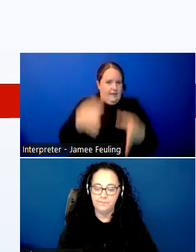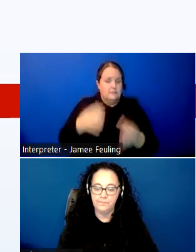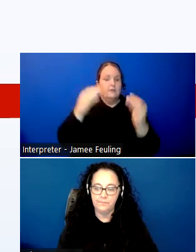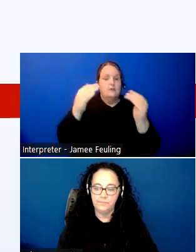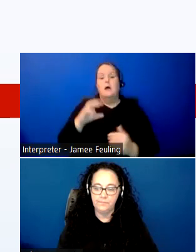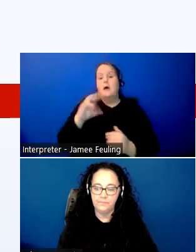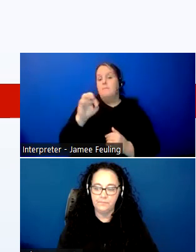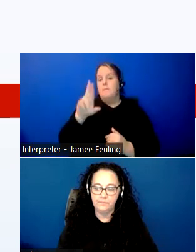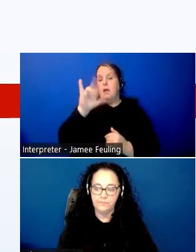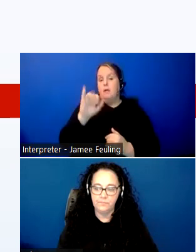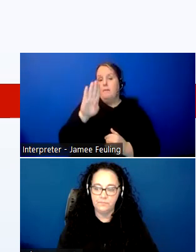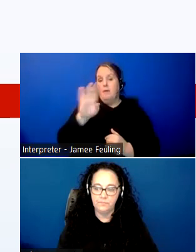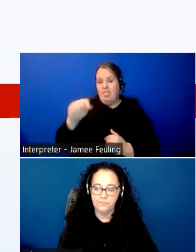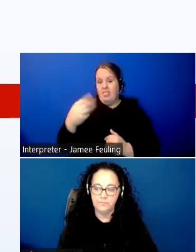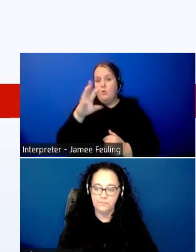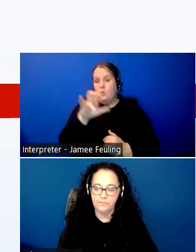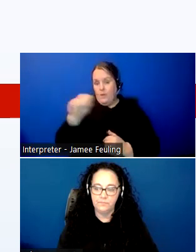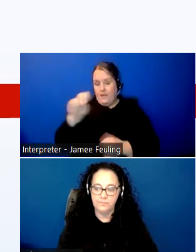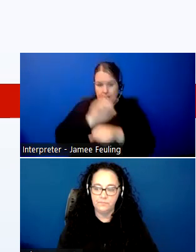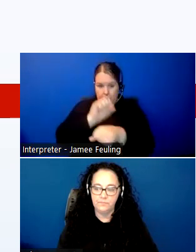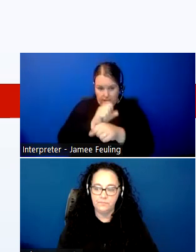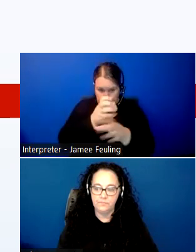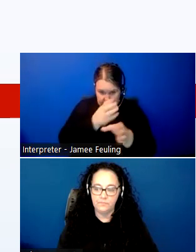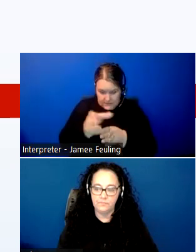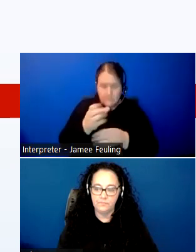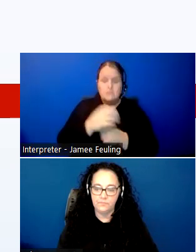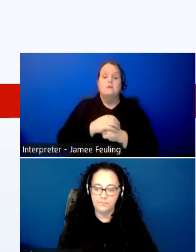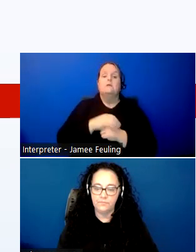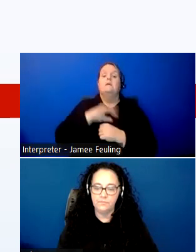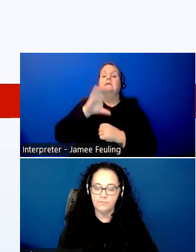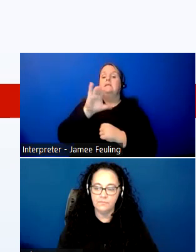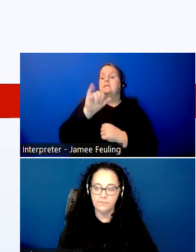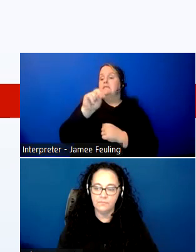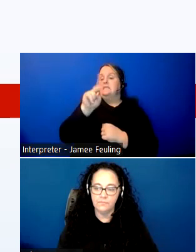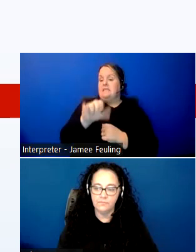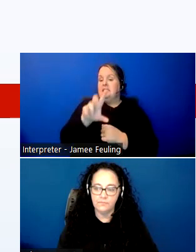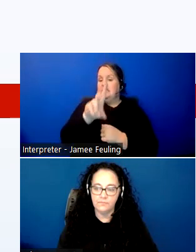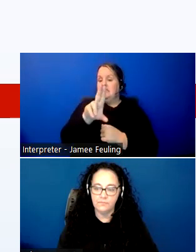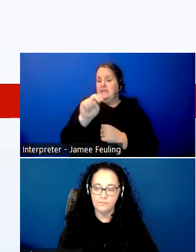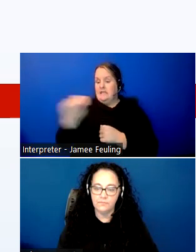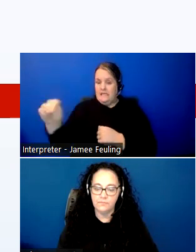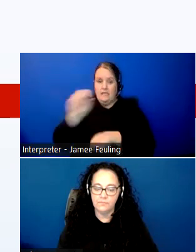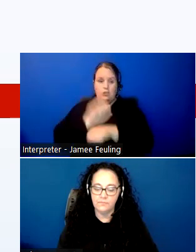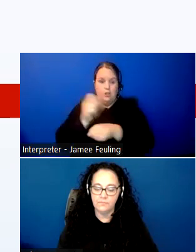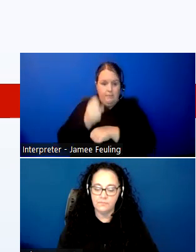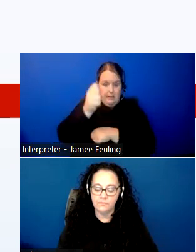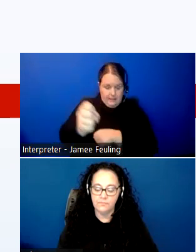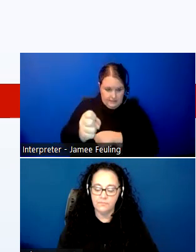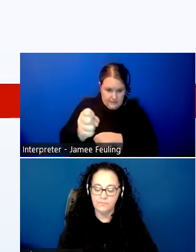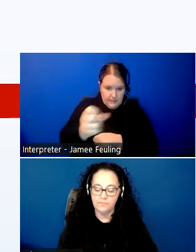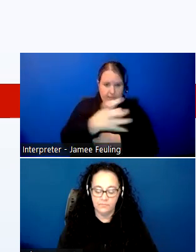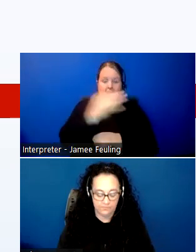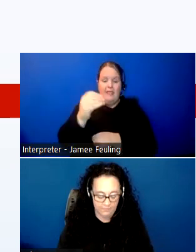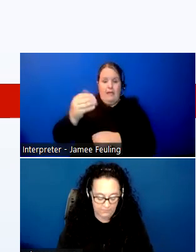of our employment specialists. We have Cindy Dunn. She's our job placement coordinator. And then you have myself and you have